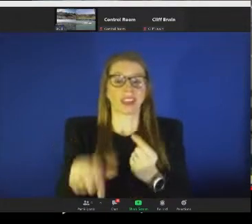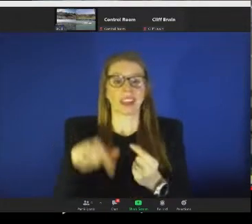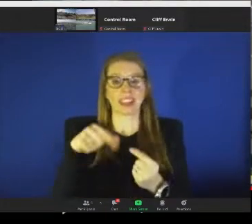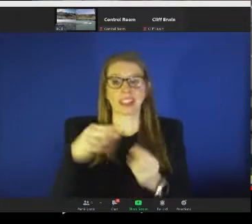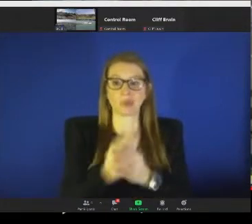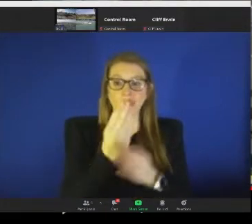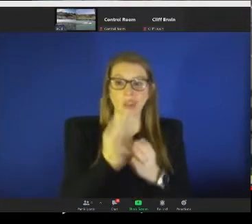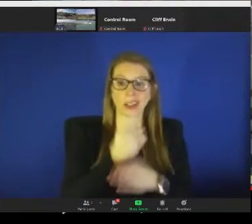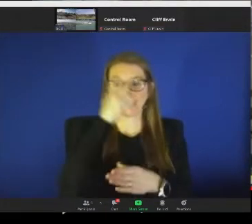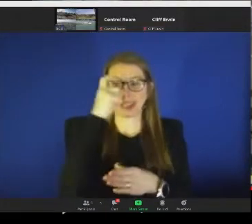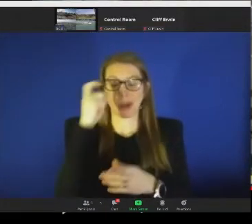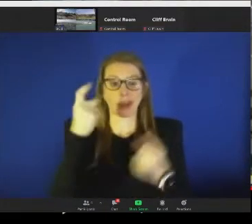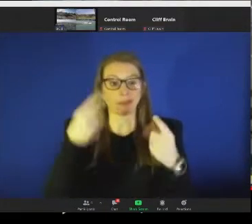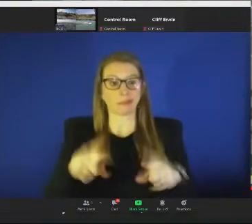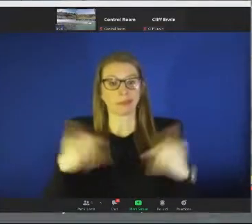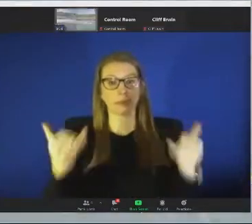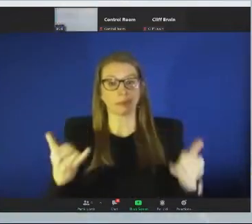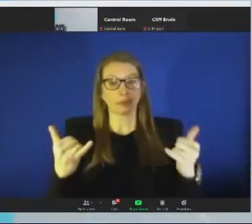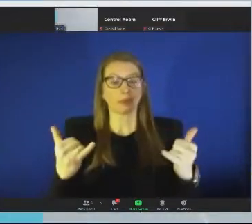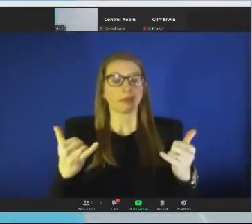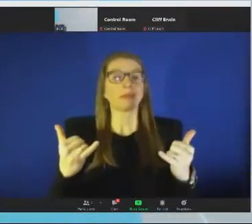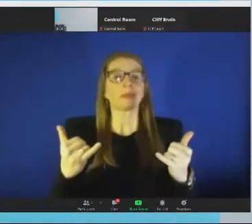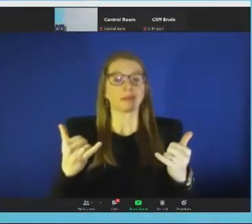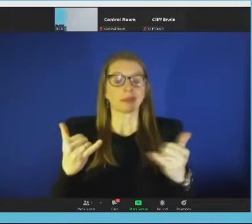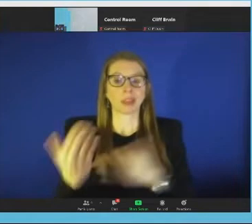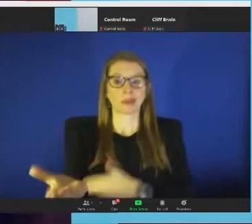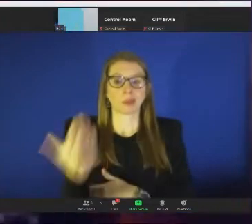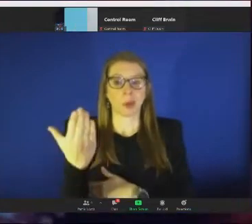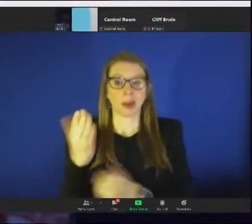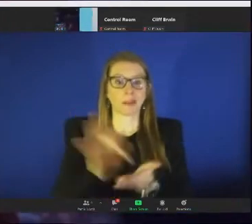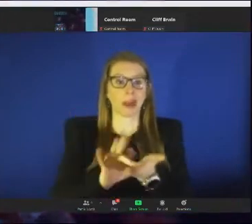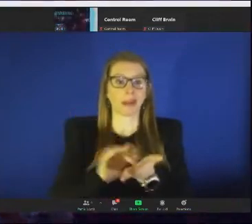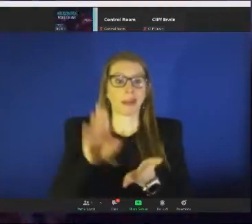up now on the Morning Medical Update.